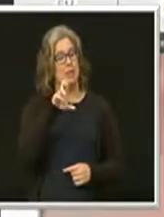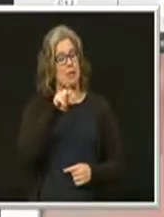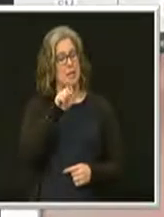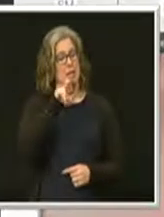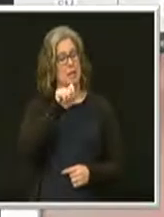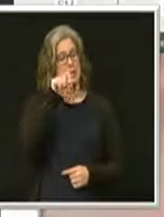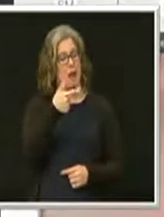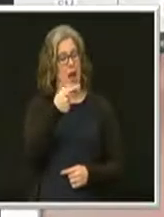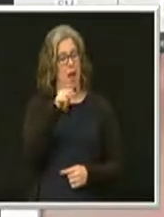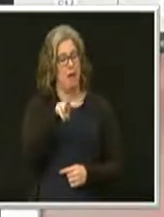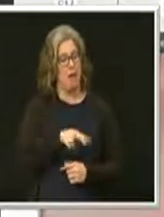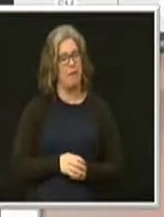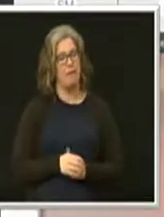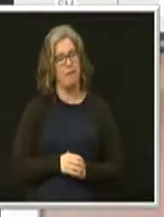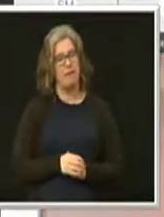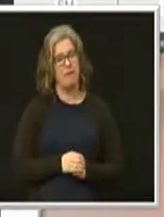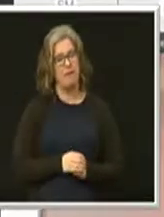my2020census.gov.